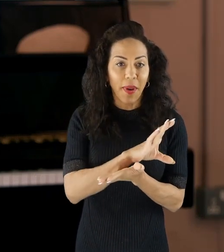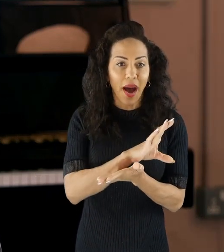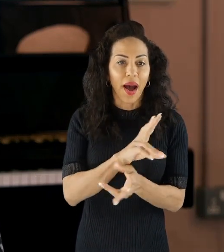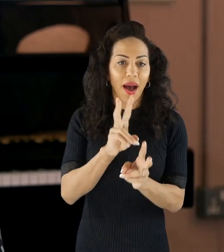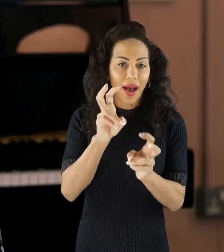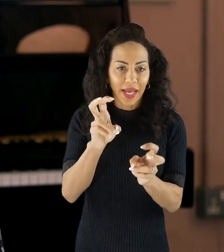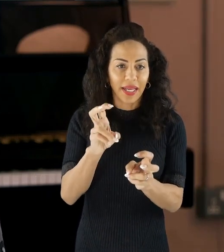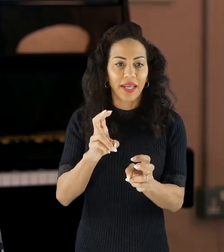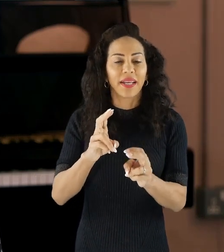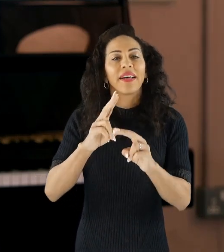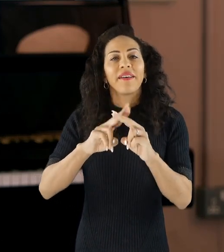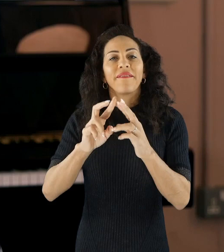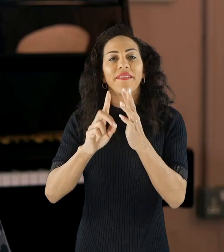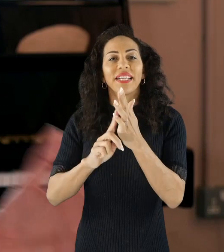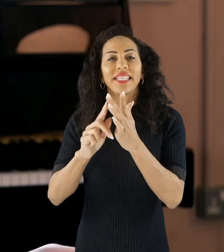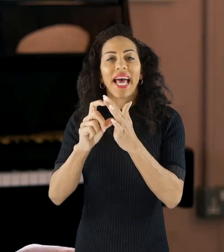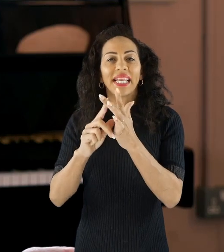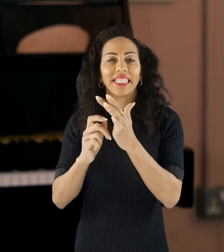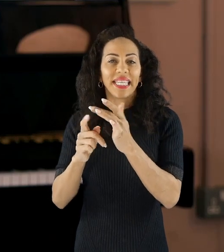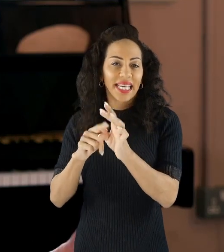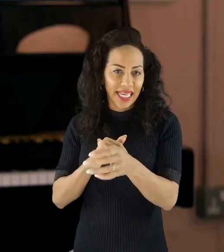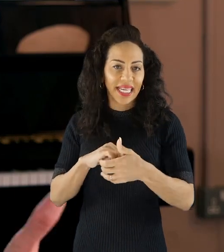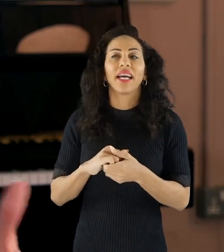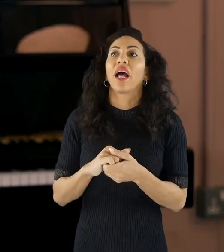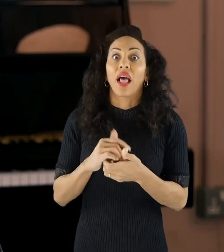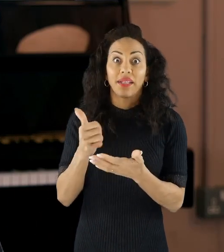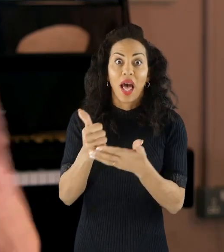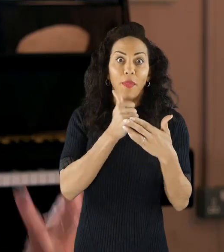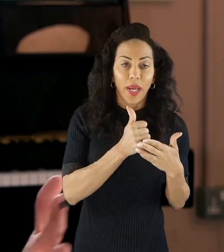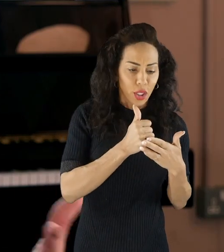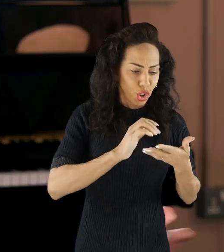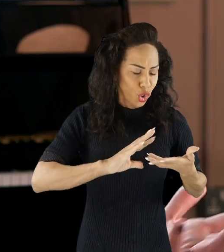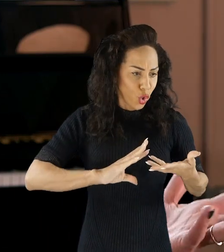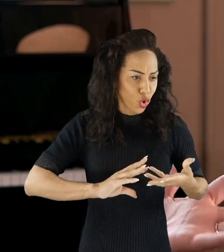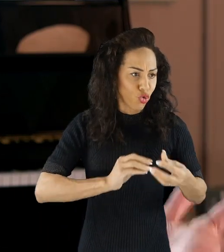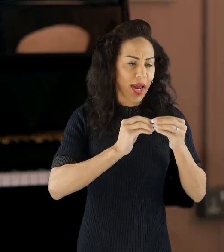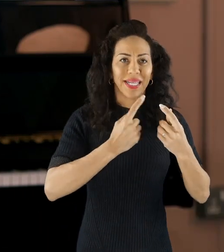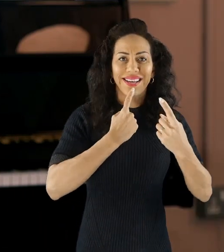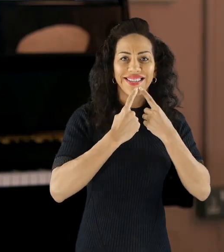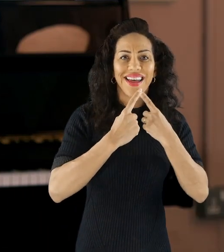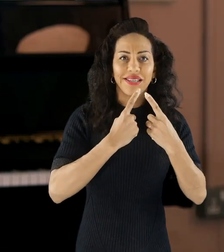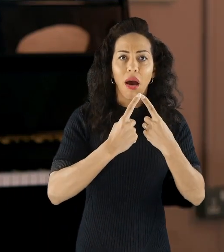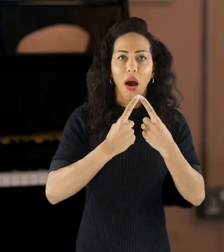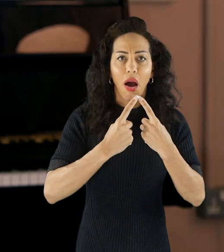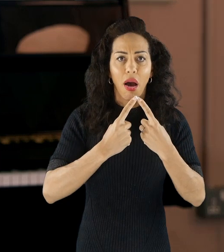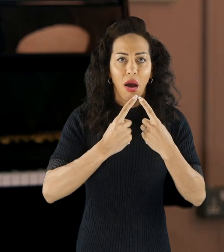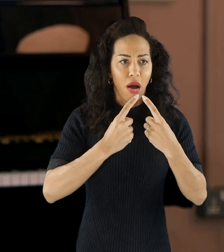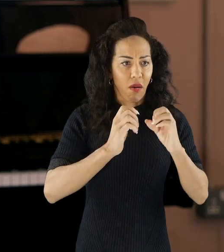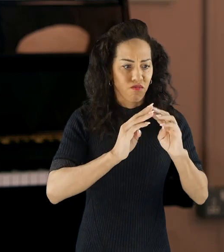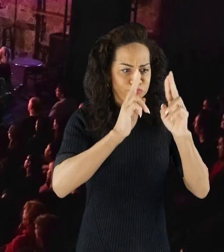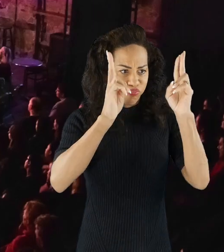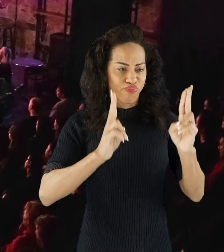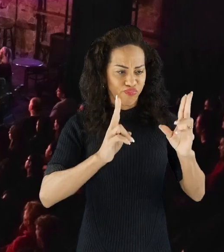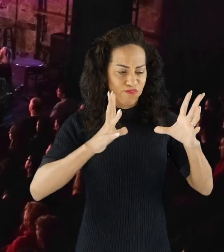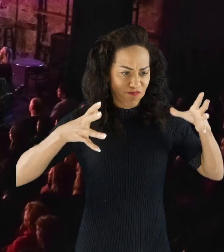Fidelity, and it's helping us to build a data warehouse. And in that warehouse, everything we collect is going into one